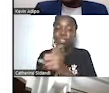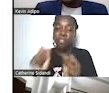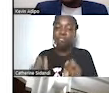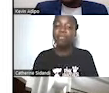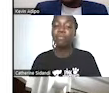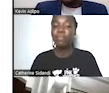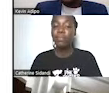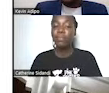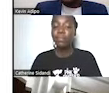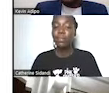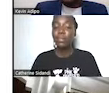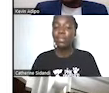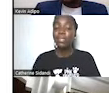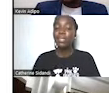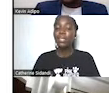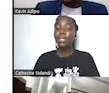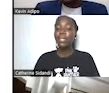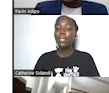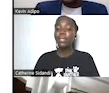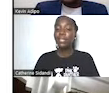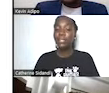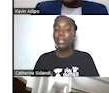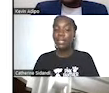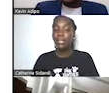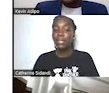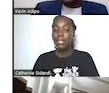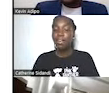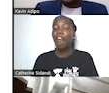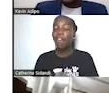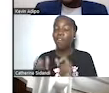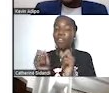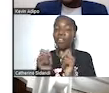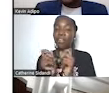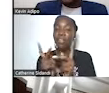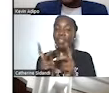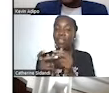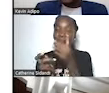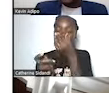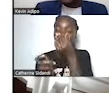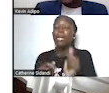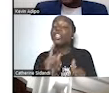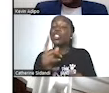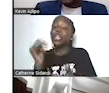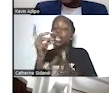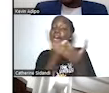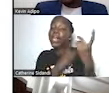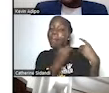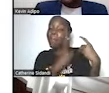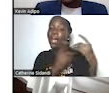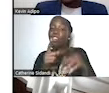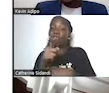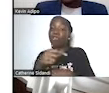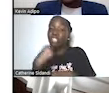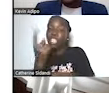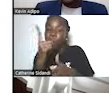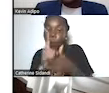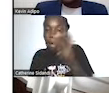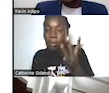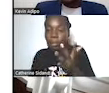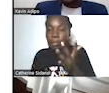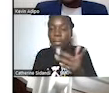How much data is safe data? Okay, that it will depend, but we are saying that's why we are having the Data